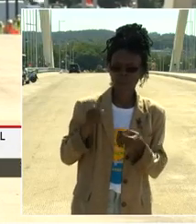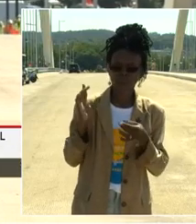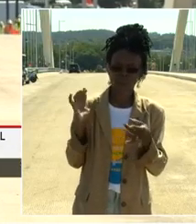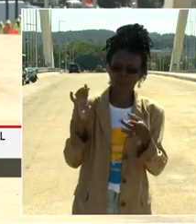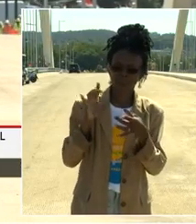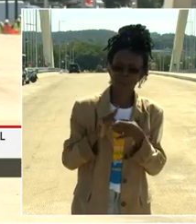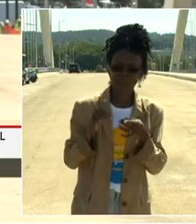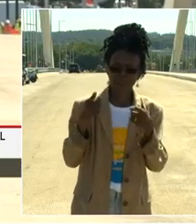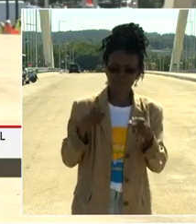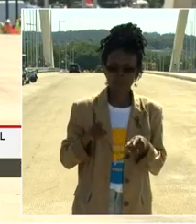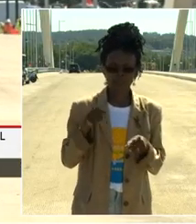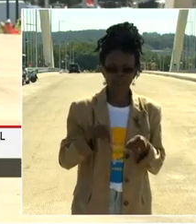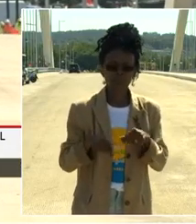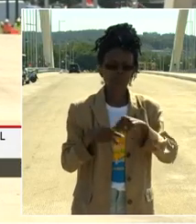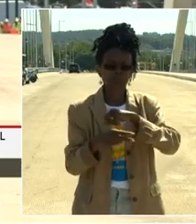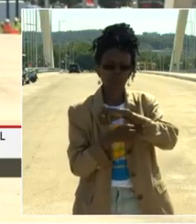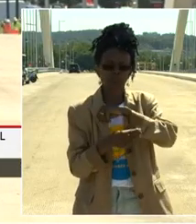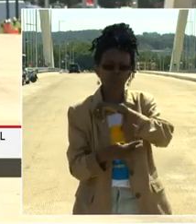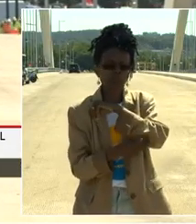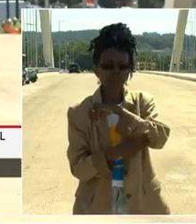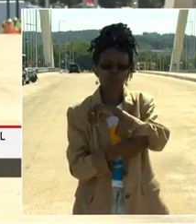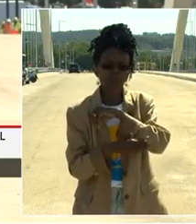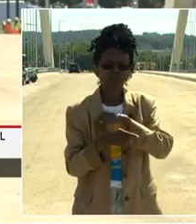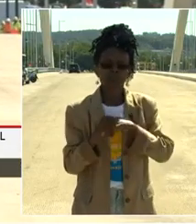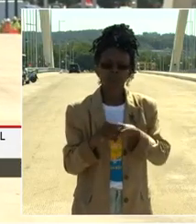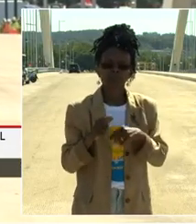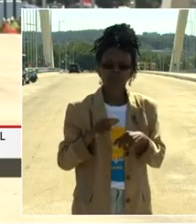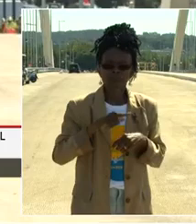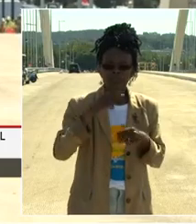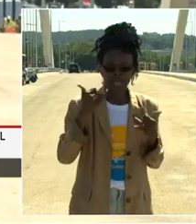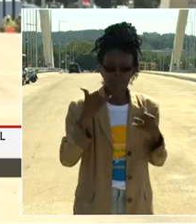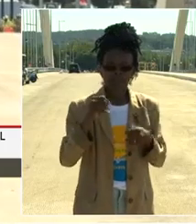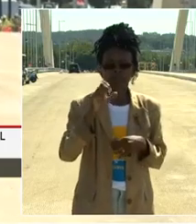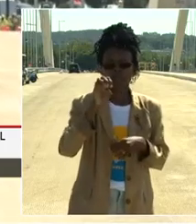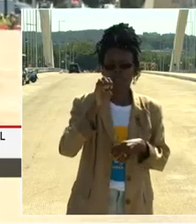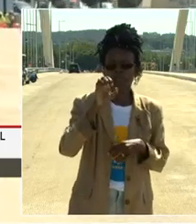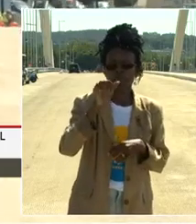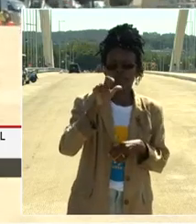funding together to get here. Our Congresswoman, Eleanor Holmes Norton.